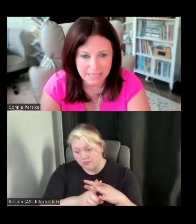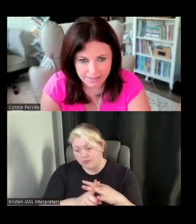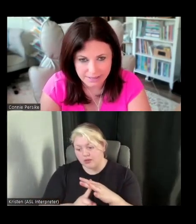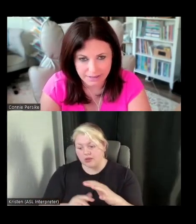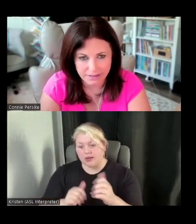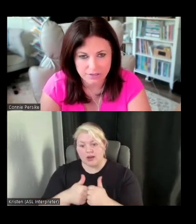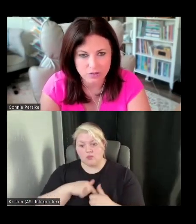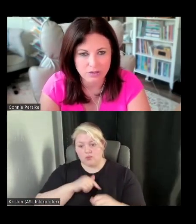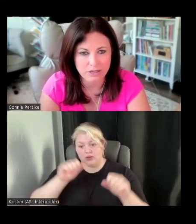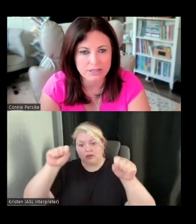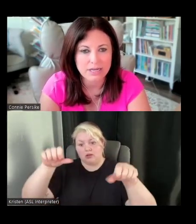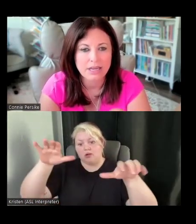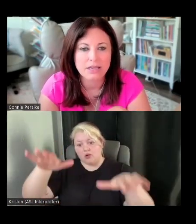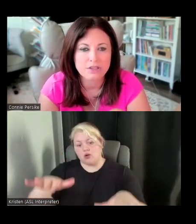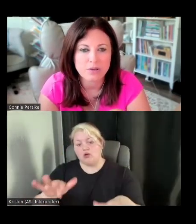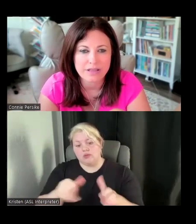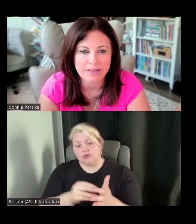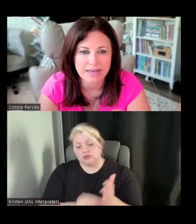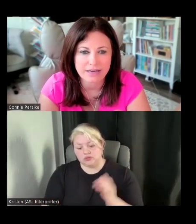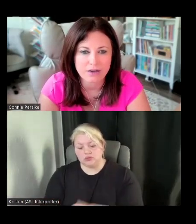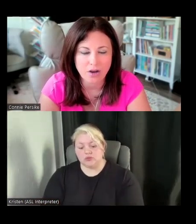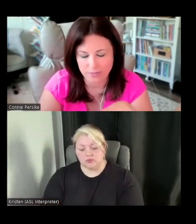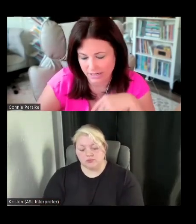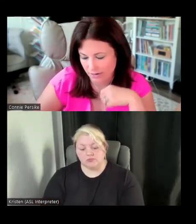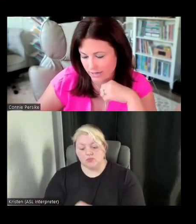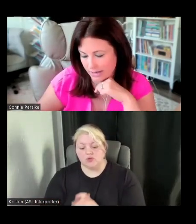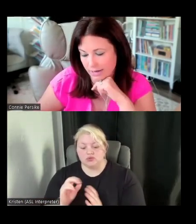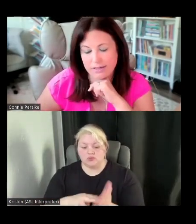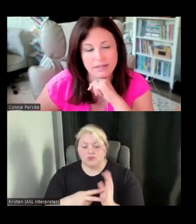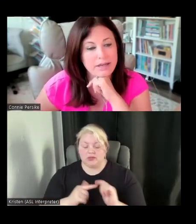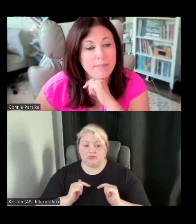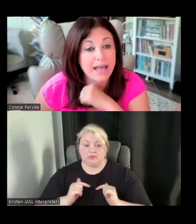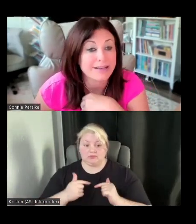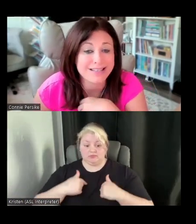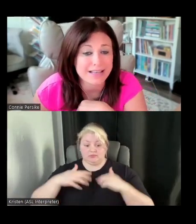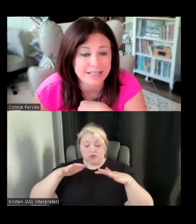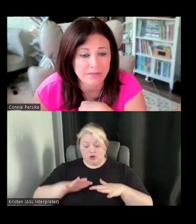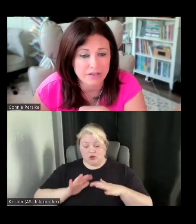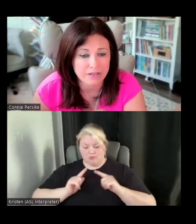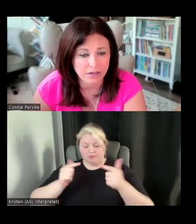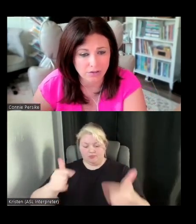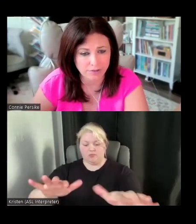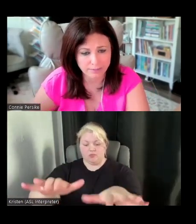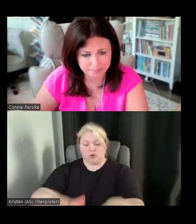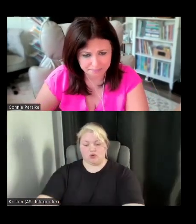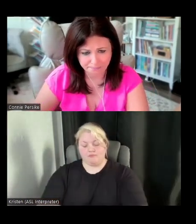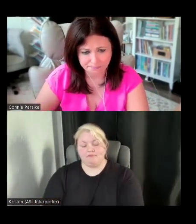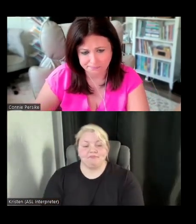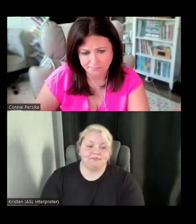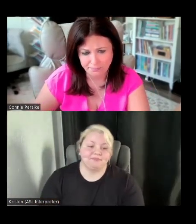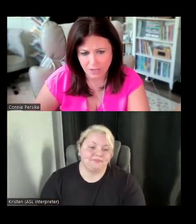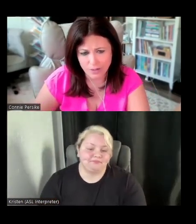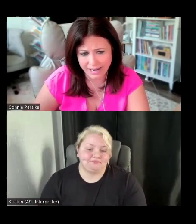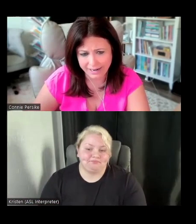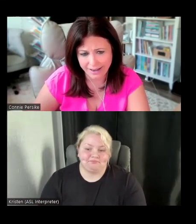situation, de-escalate the student so that they can calm down and get back to that safe and secure.